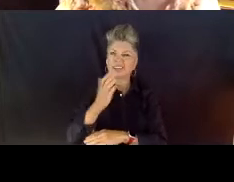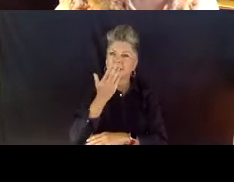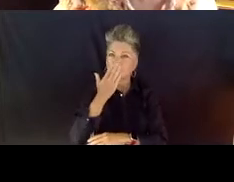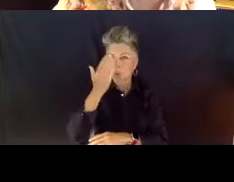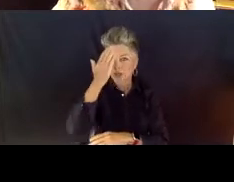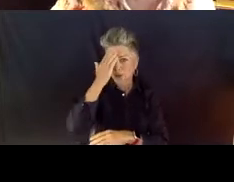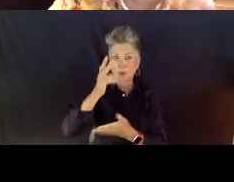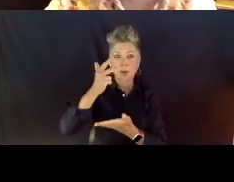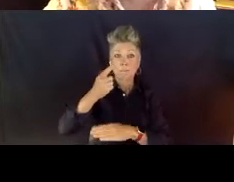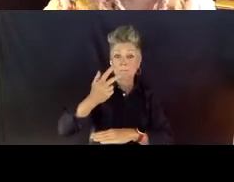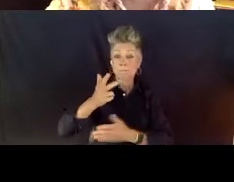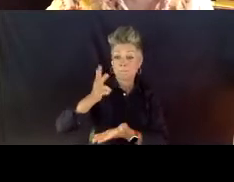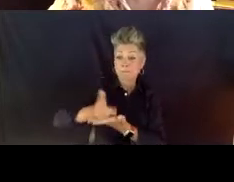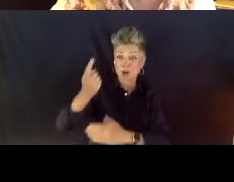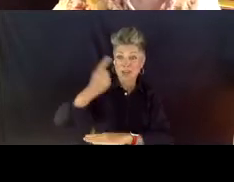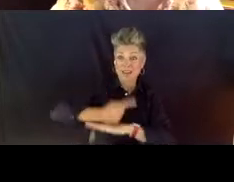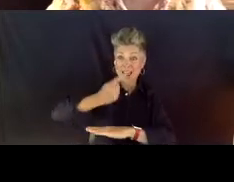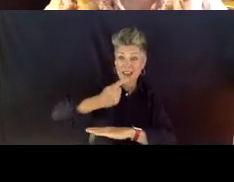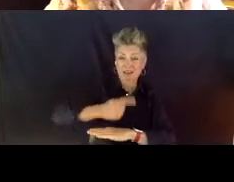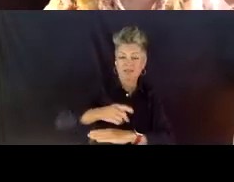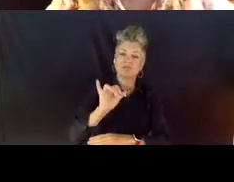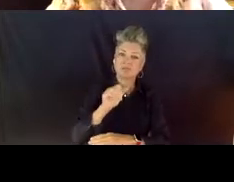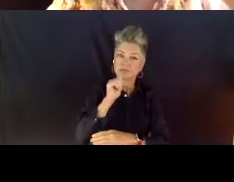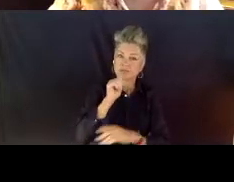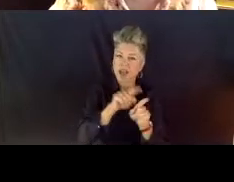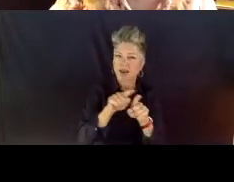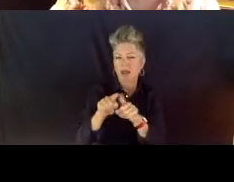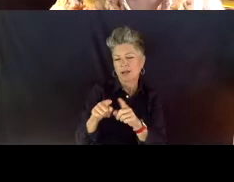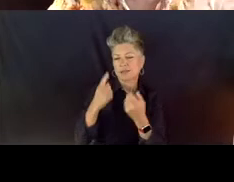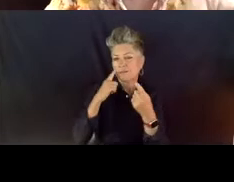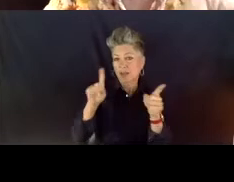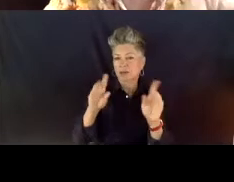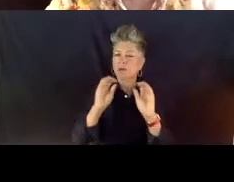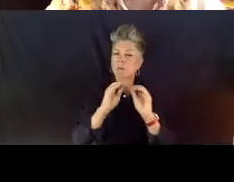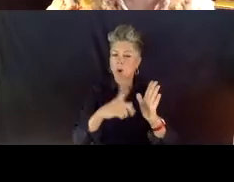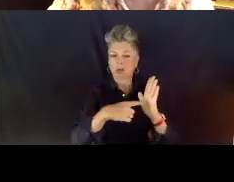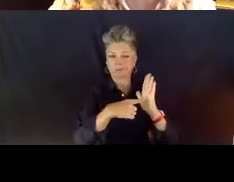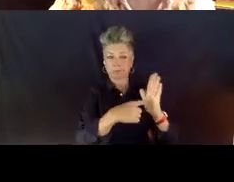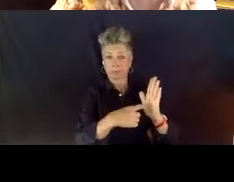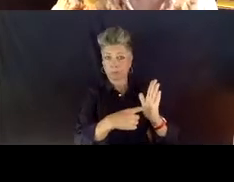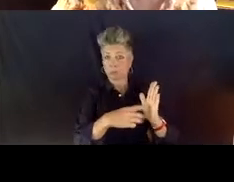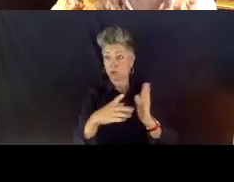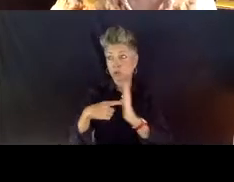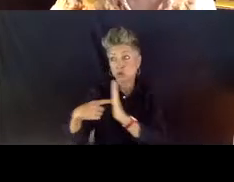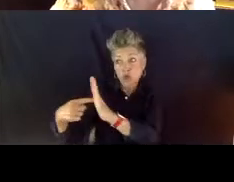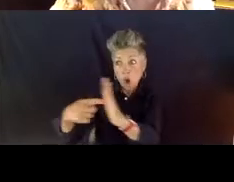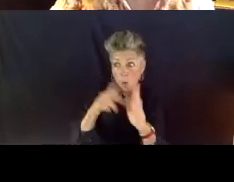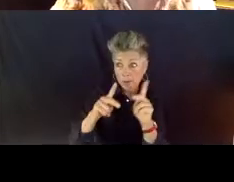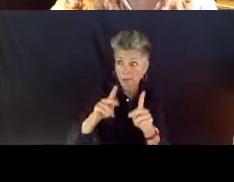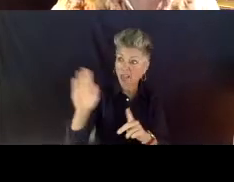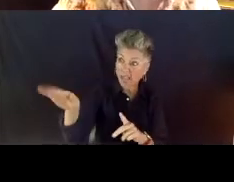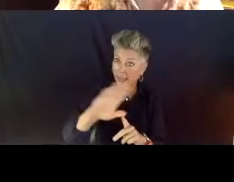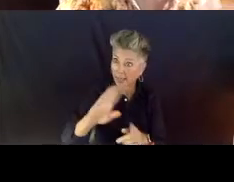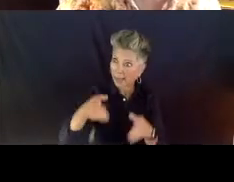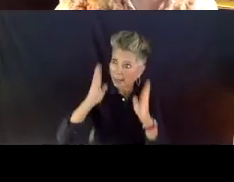parking day. These are not as effective. They're more symbolic to show that we reclaim spaces from the cars. They